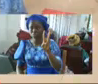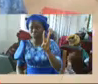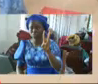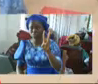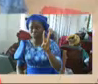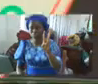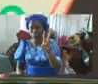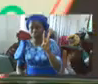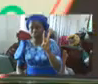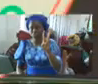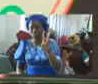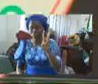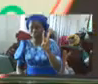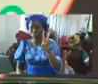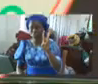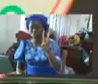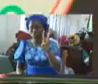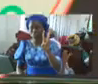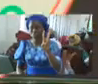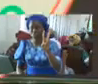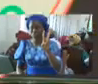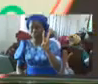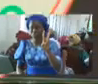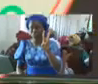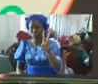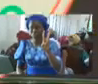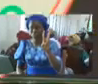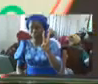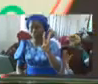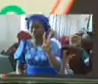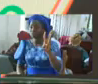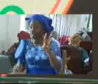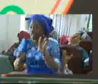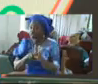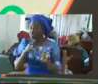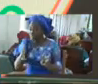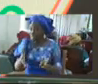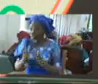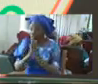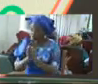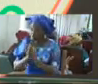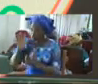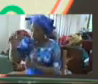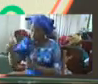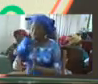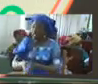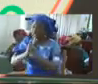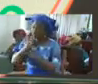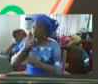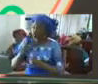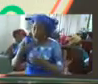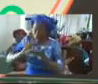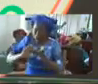you. Ask him to save your soul. Ask him to forgive your sins. Ask him to receive you into